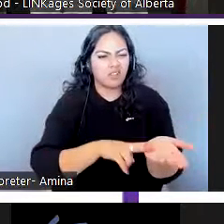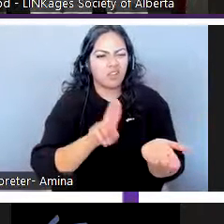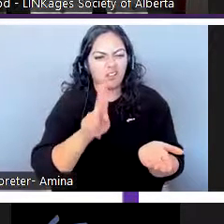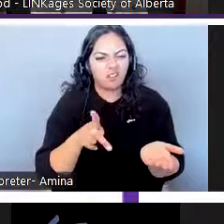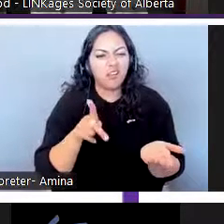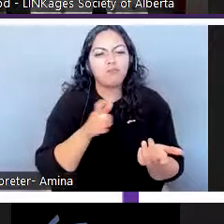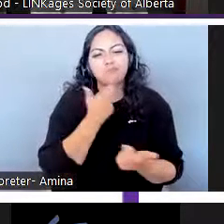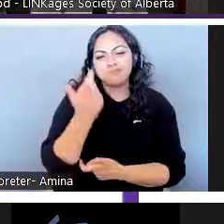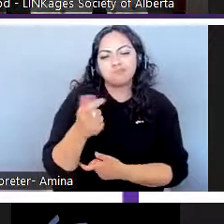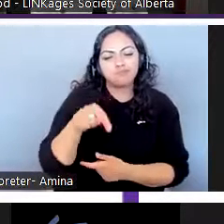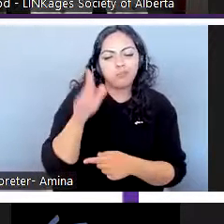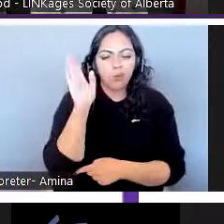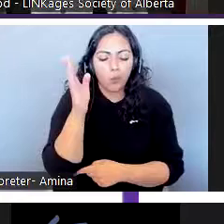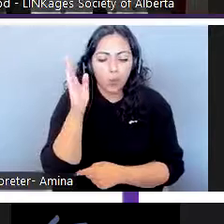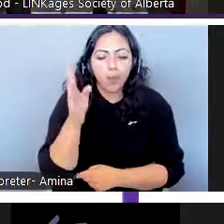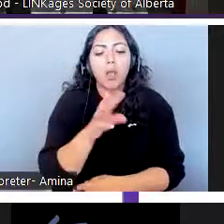wead.ca on the website to register.